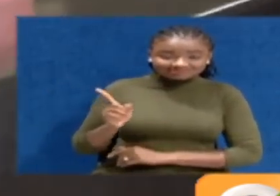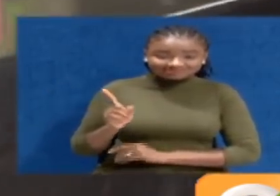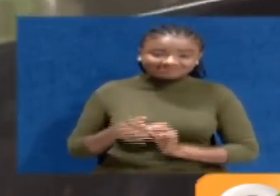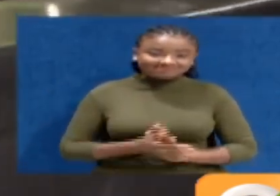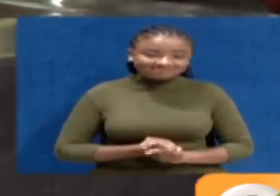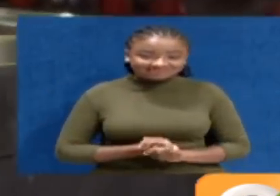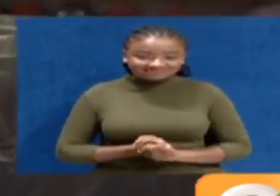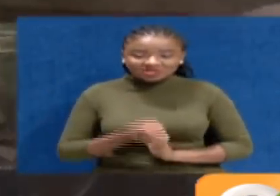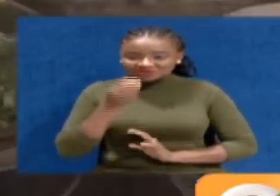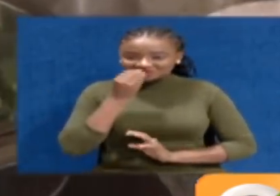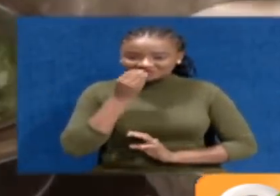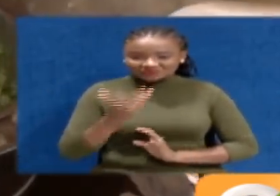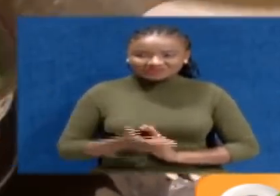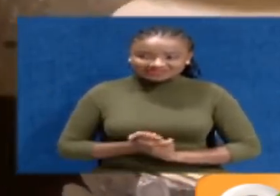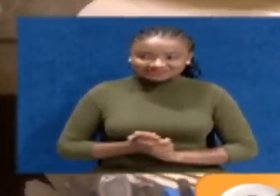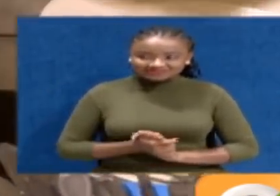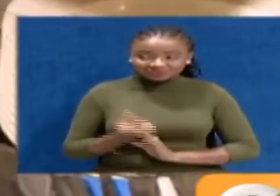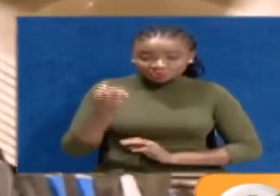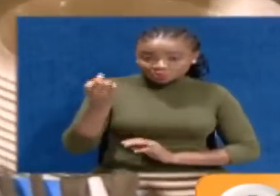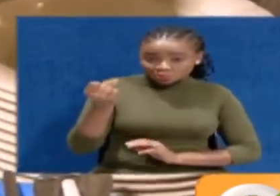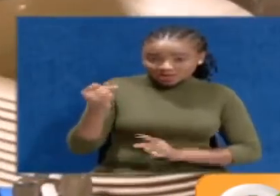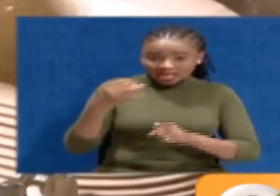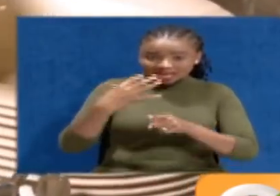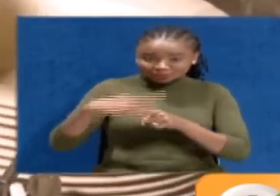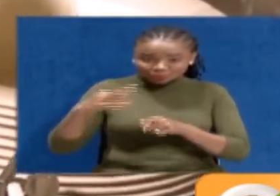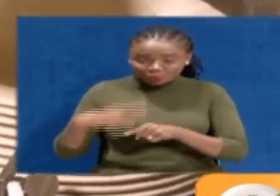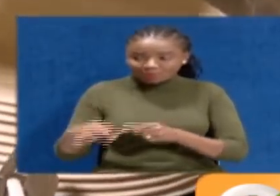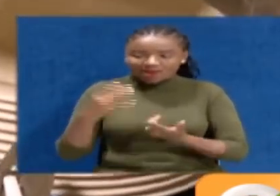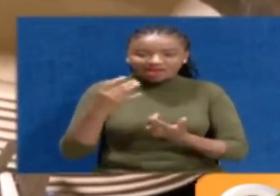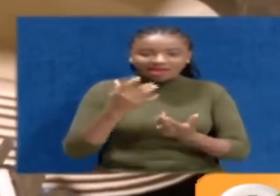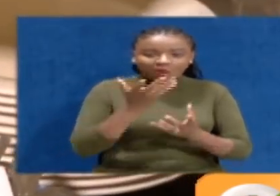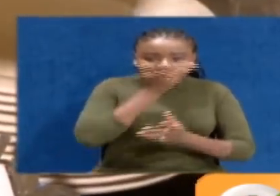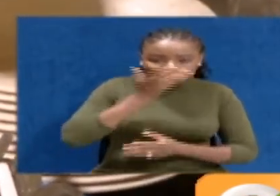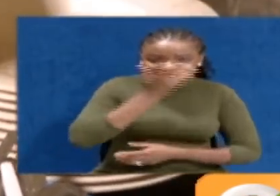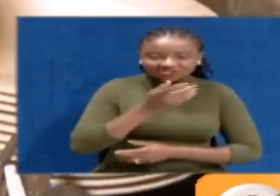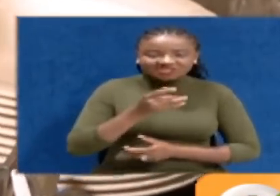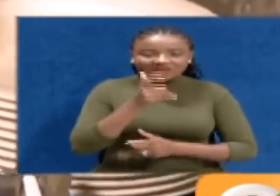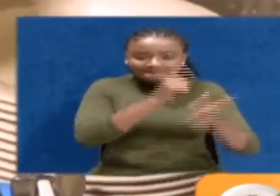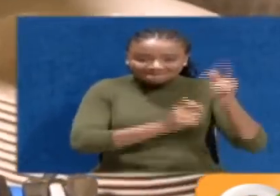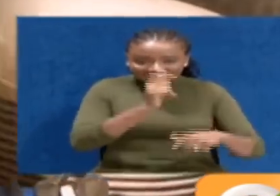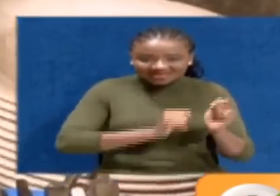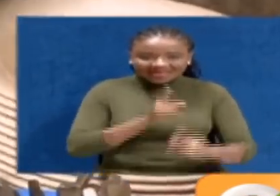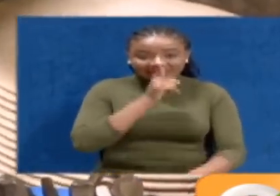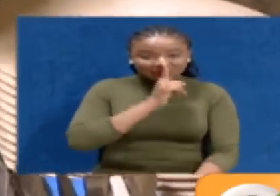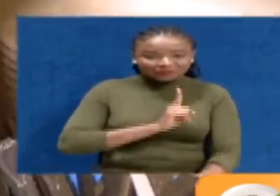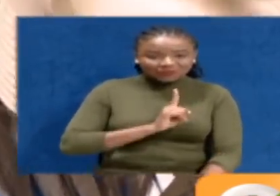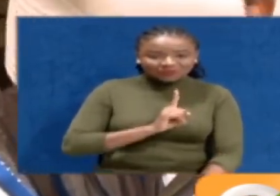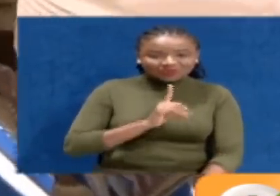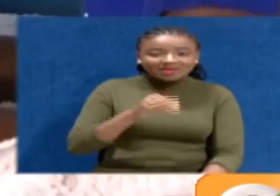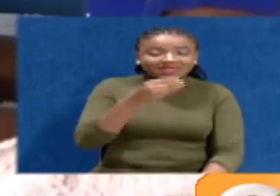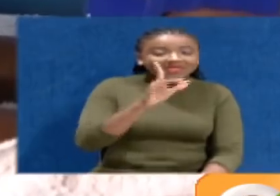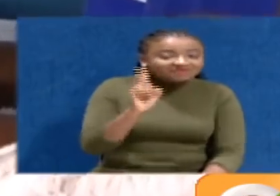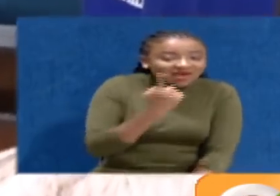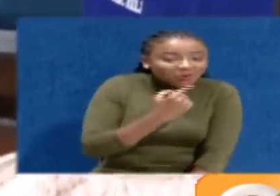today's special. Tonight, they will have ugali, kels, porridge, milk and soup. First to be served are